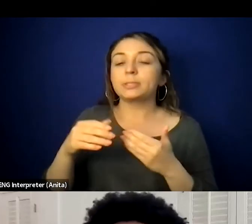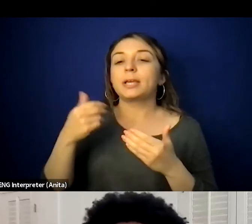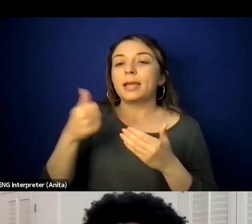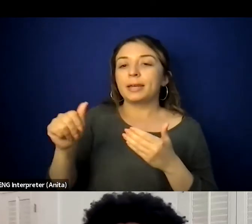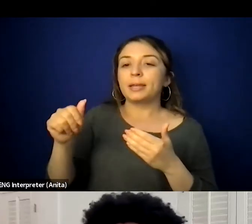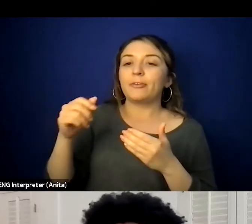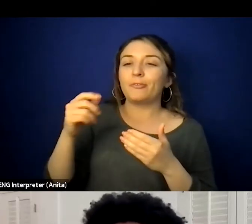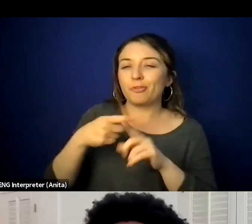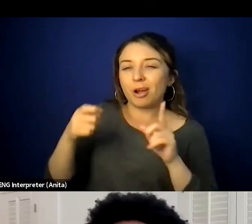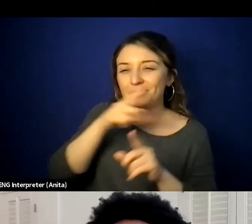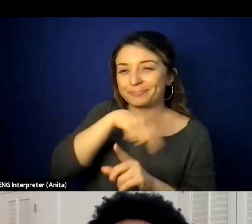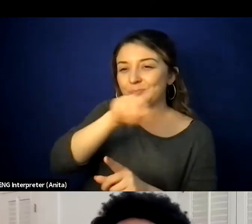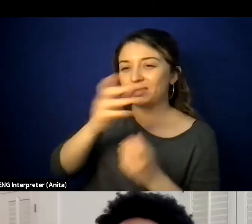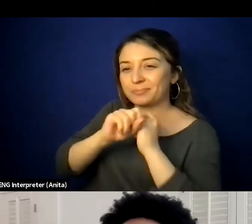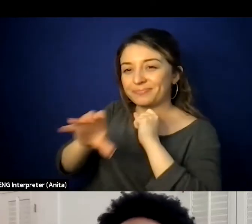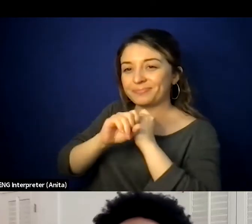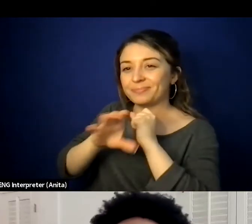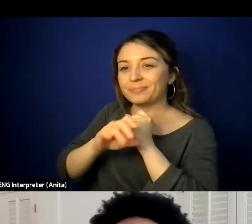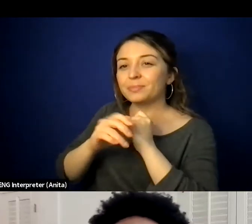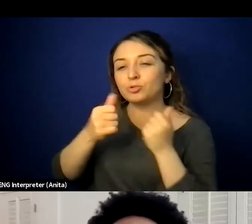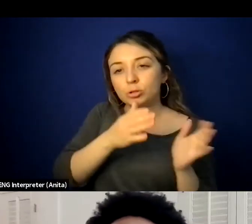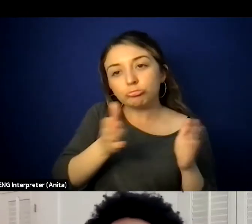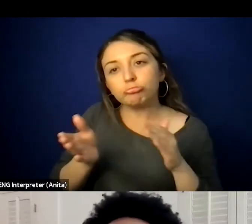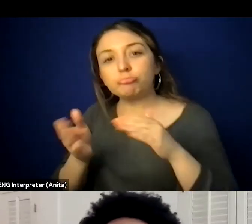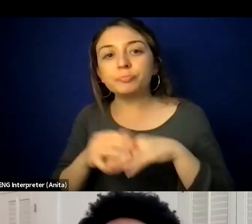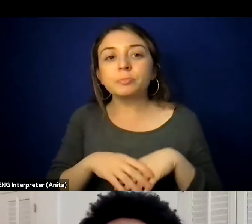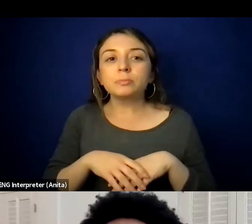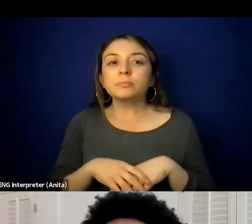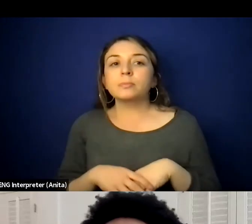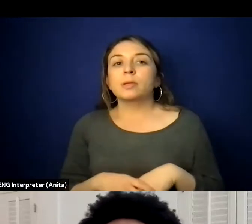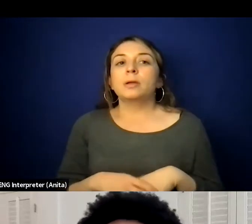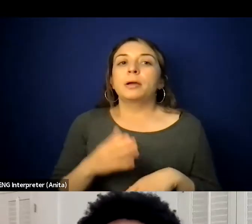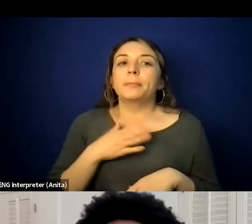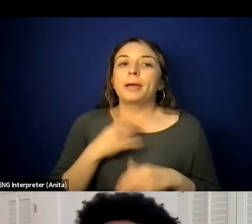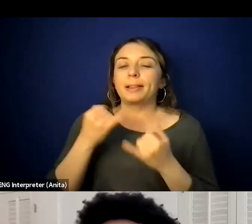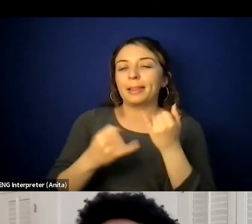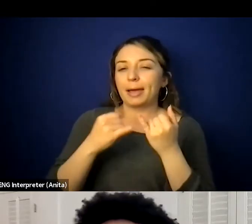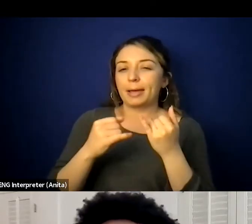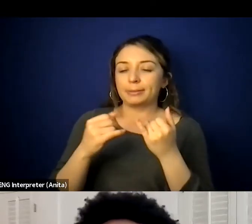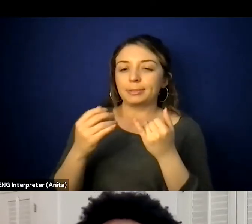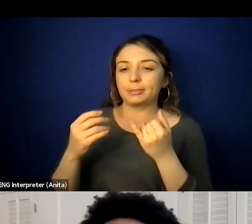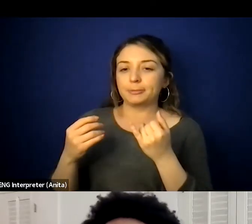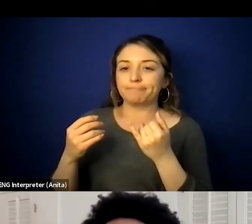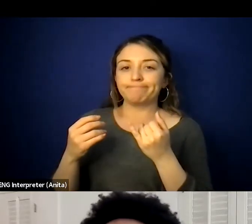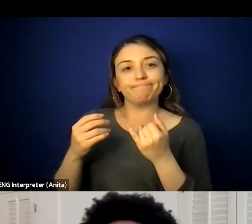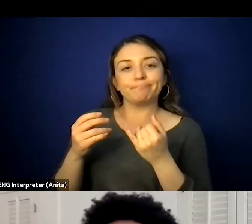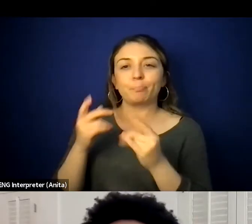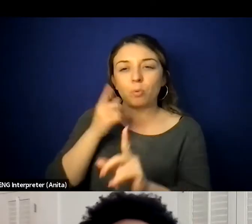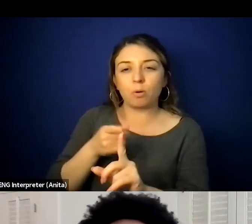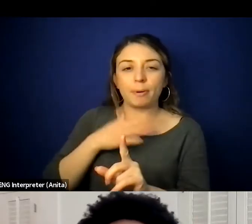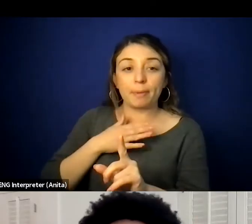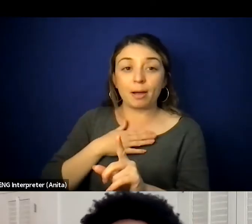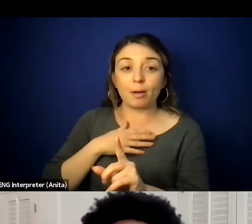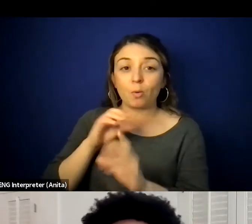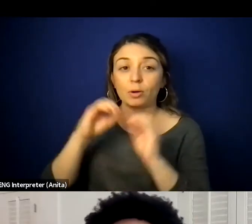media industries. And I would say, as a last kind of note about the organization, we have a